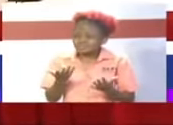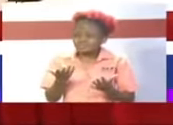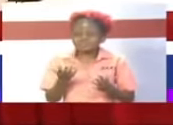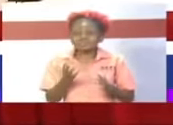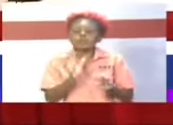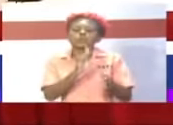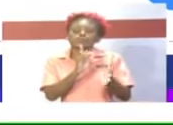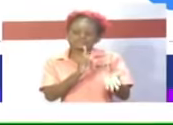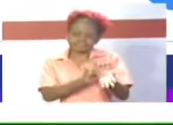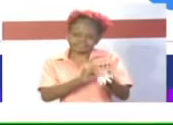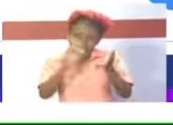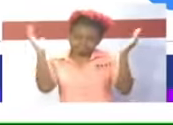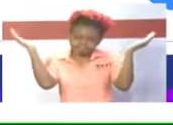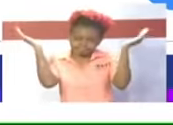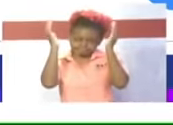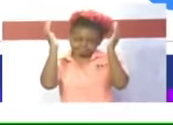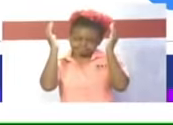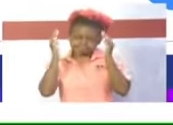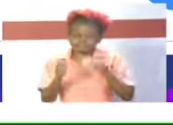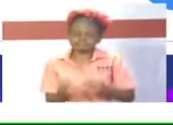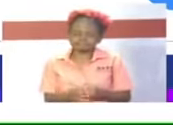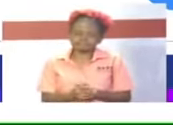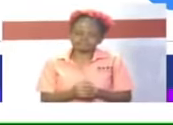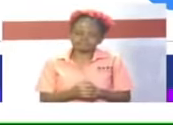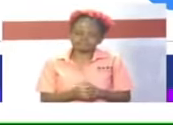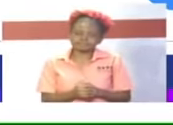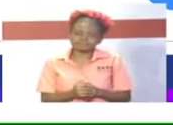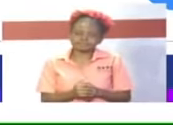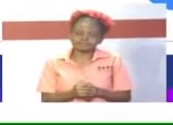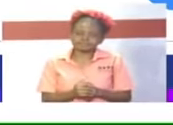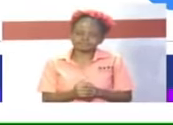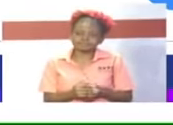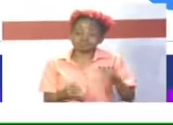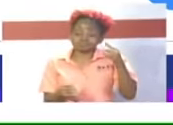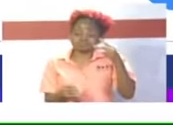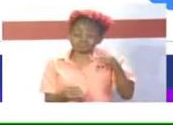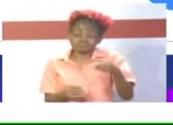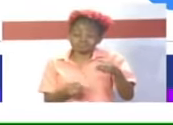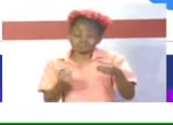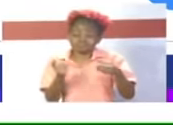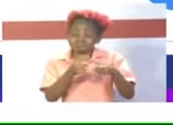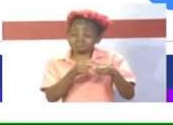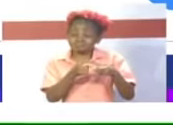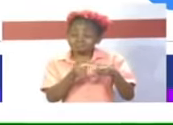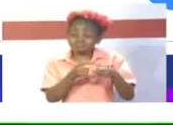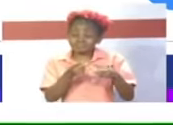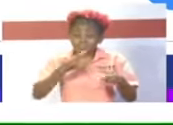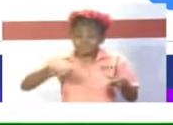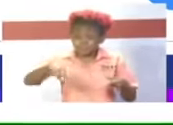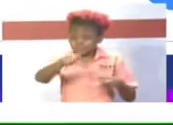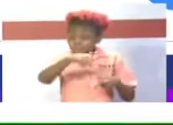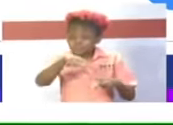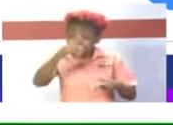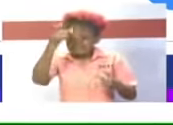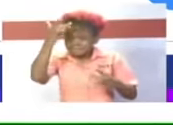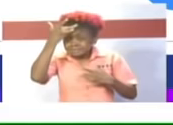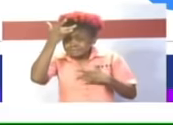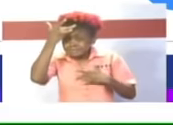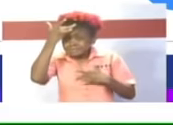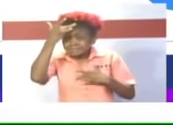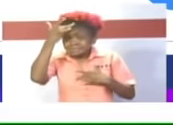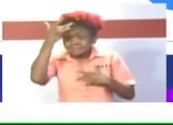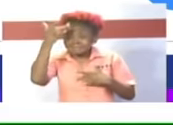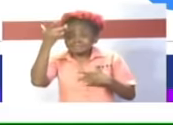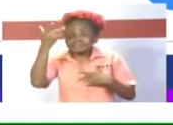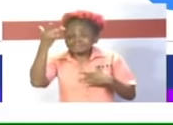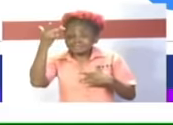my apologies. And then secondly, are you seeing an increase in cases now that the Diwali public holiday is over? I